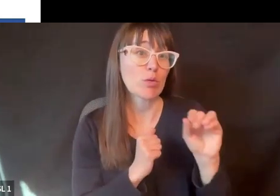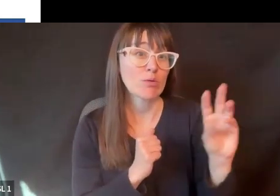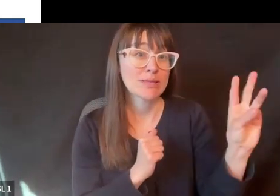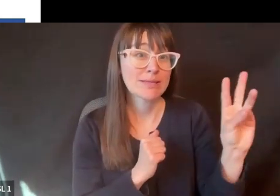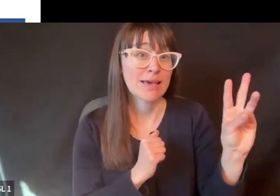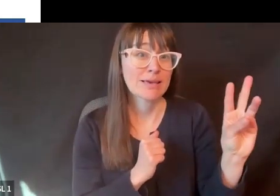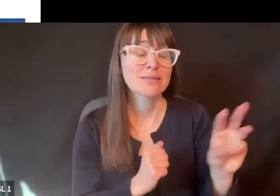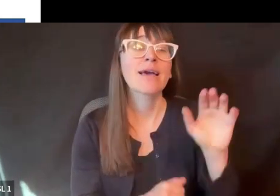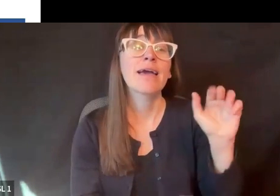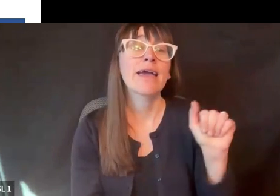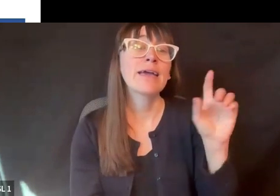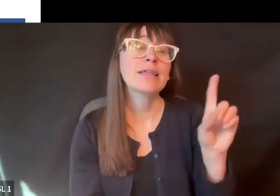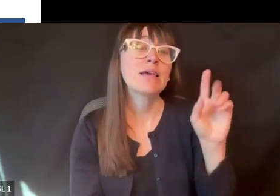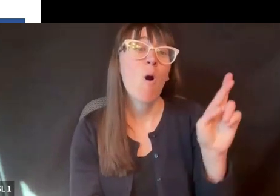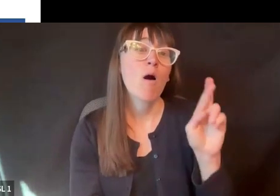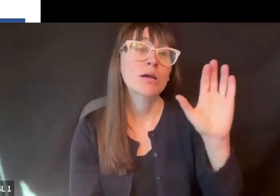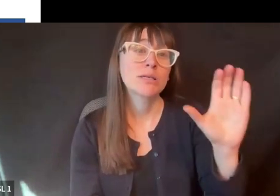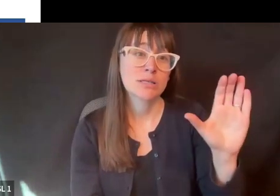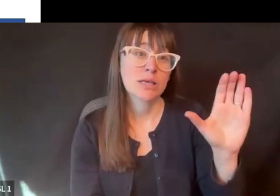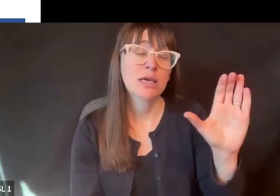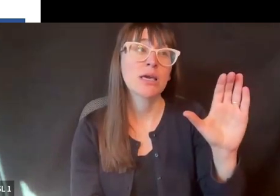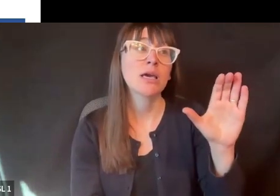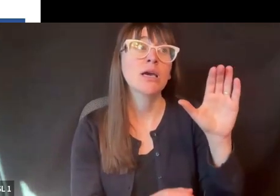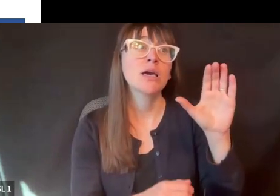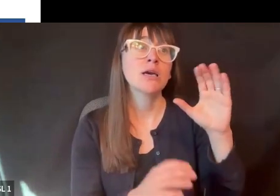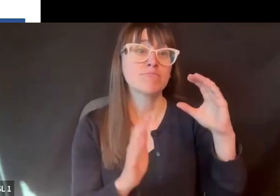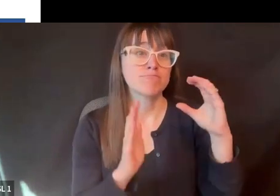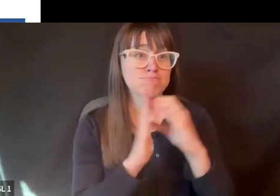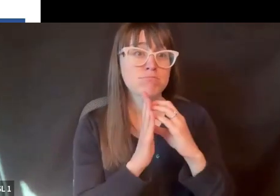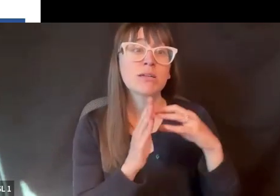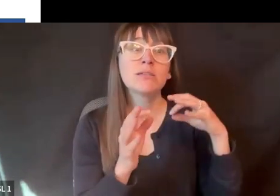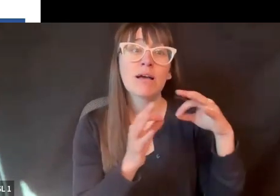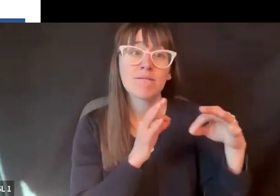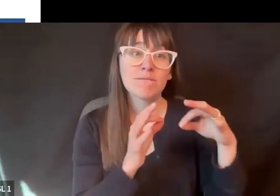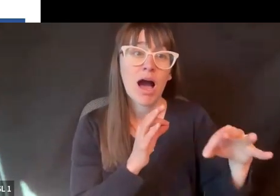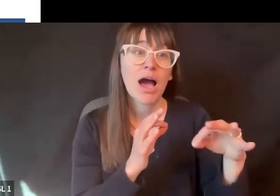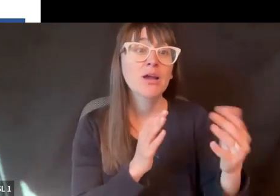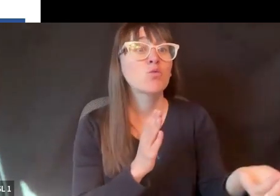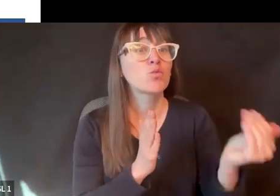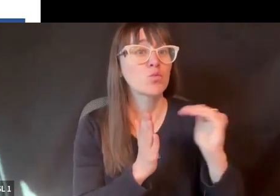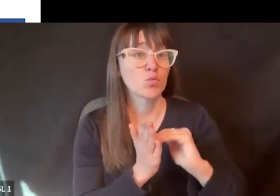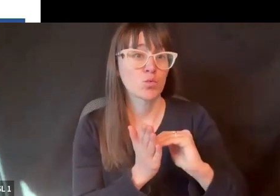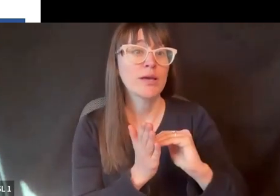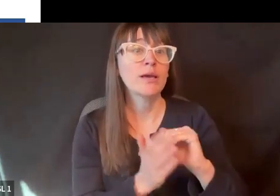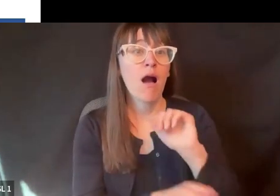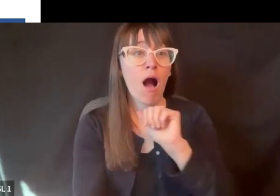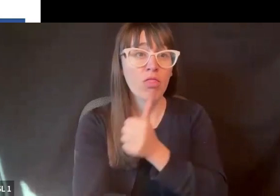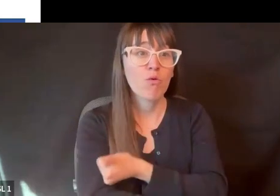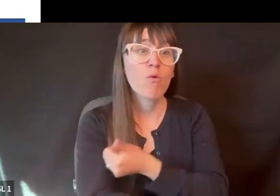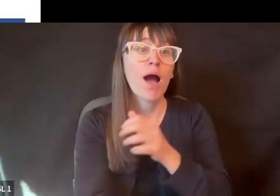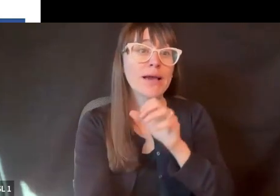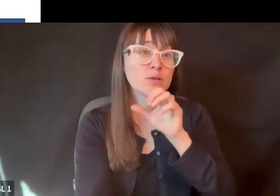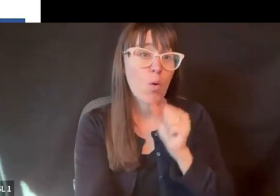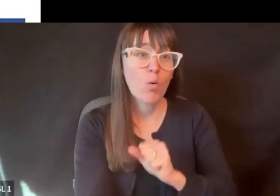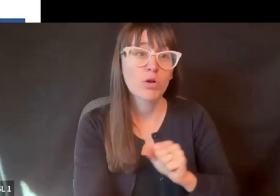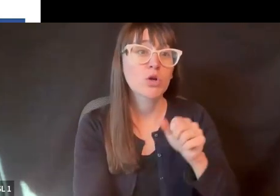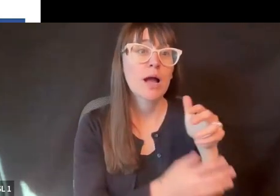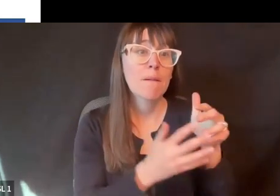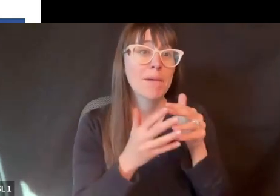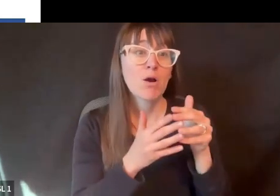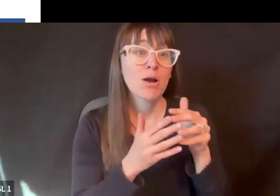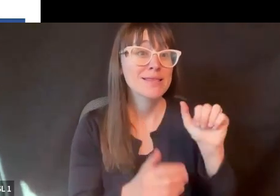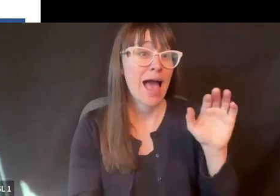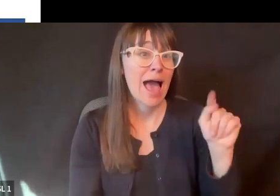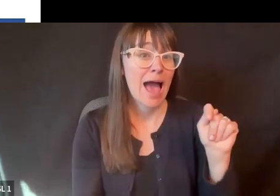Right in 2006, we had the ADRC was defined in the reauthorization of the Older Americans Act.